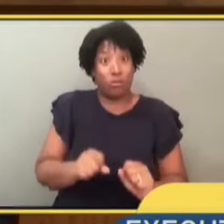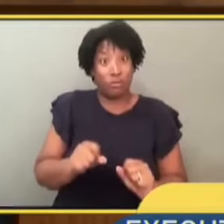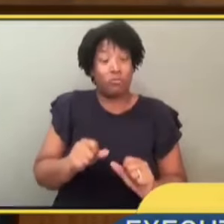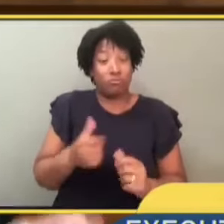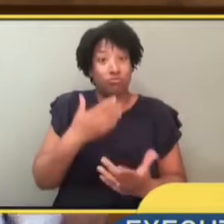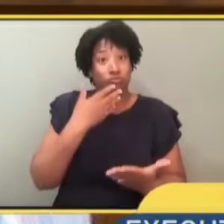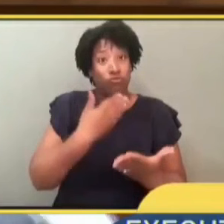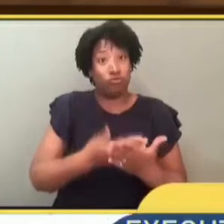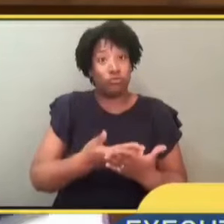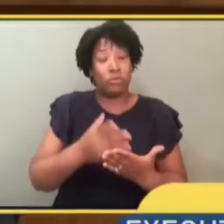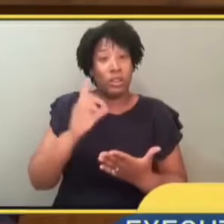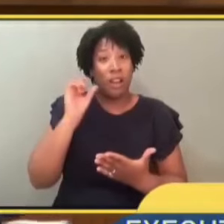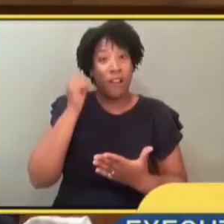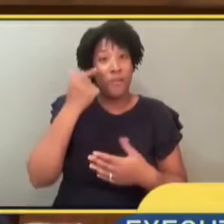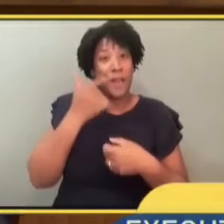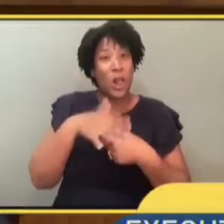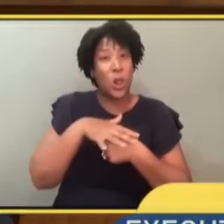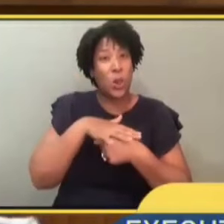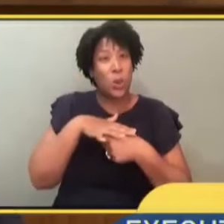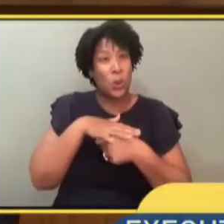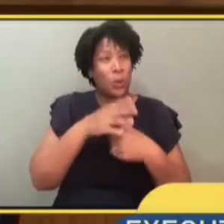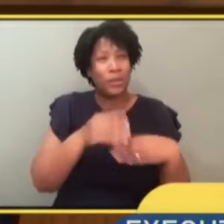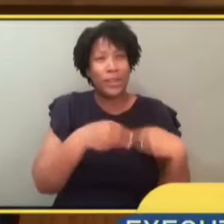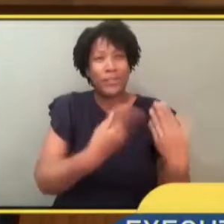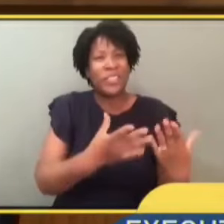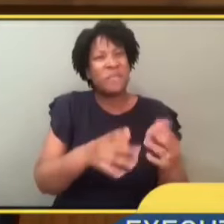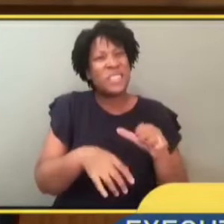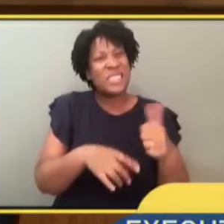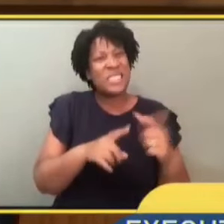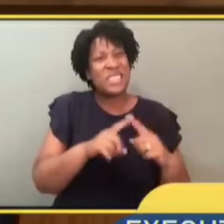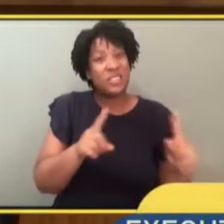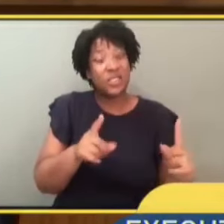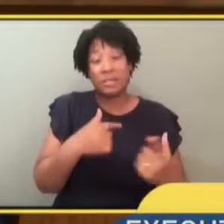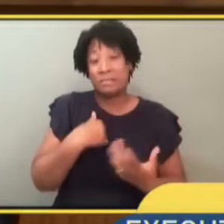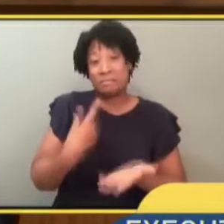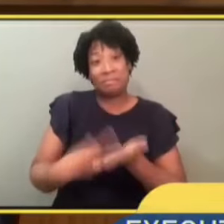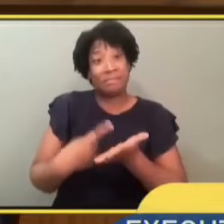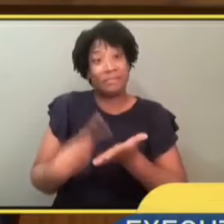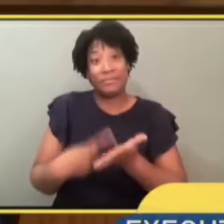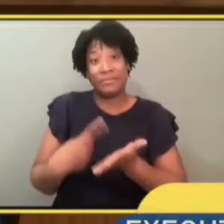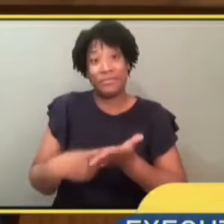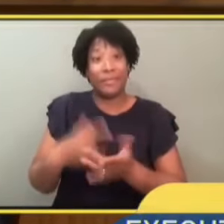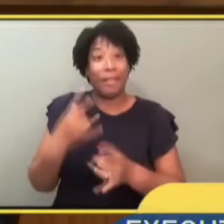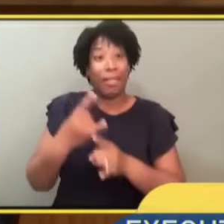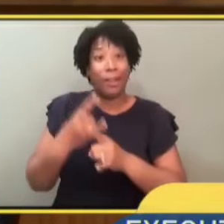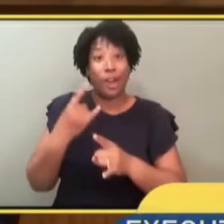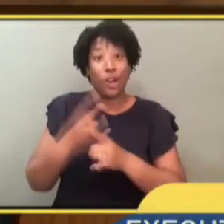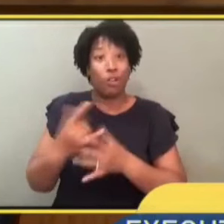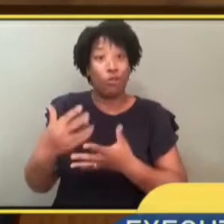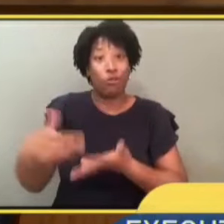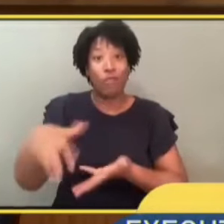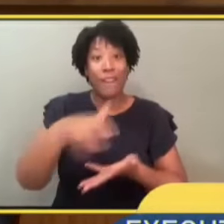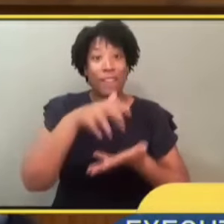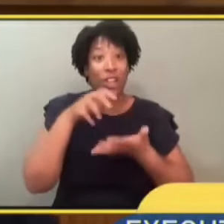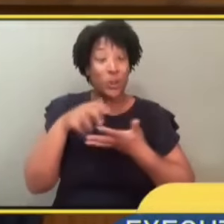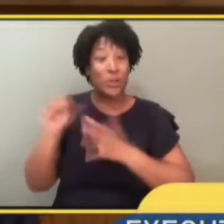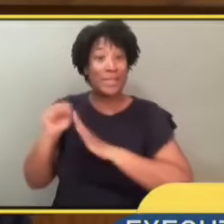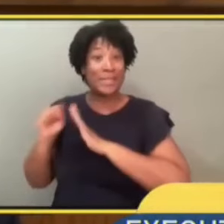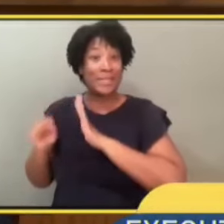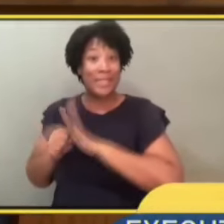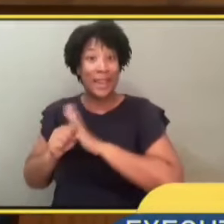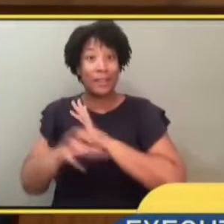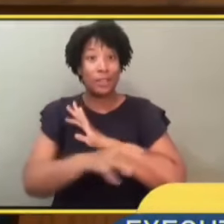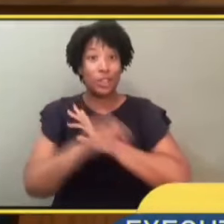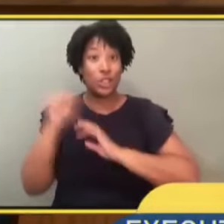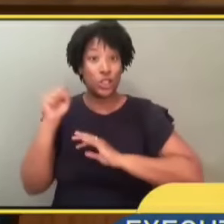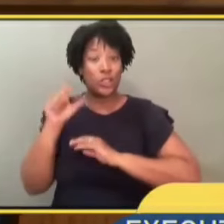government another tool. I've talked about returning the liquor revenue that the state took in 2012,